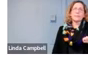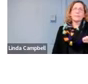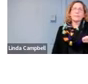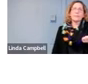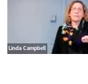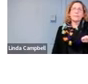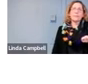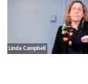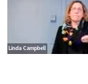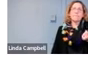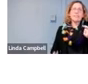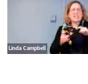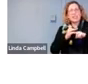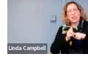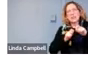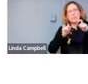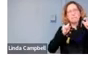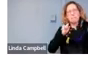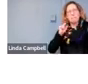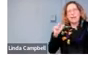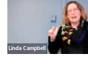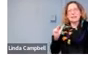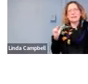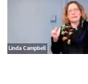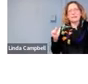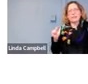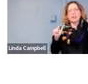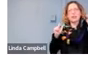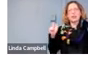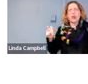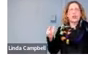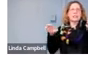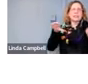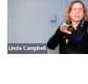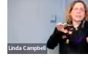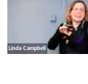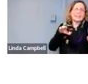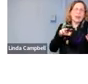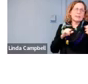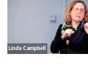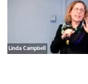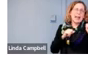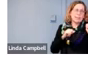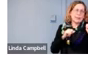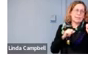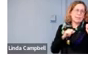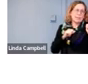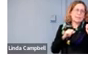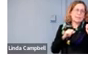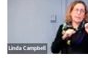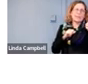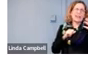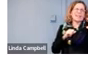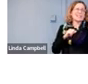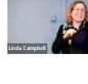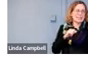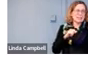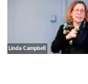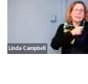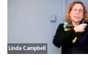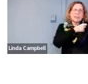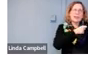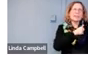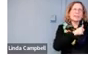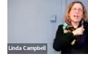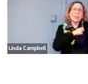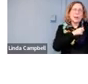And so what they did was they started a massive, large-scale stocking regime of